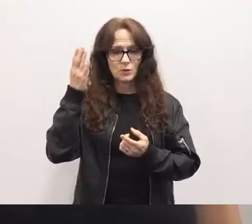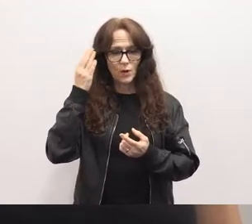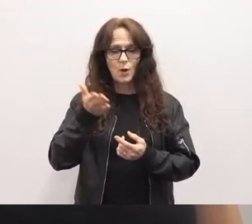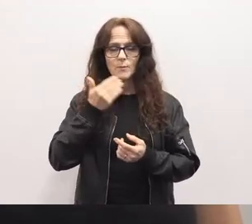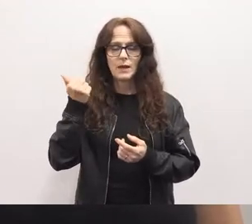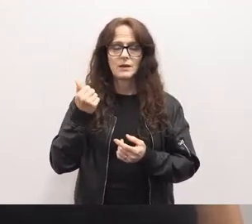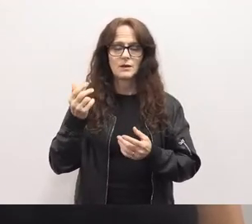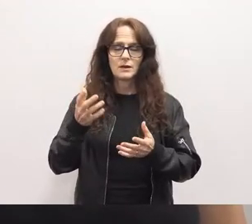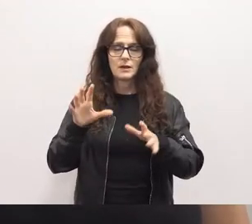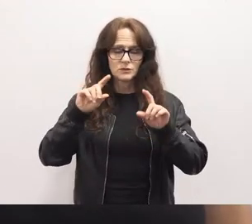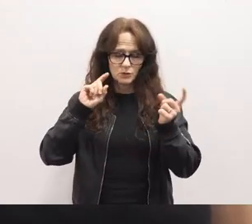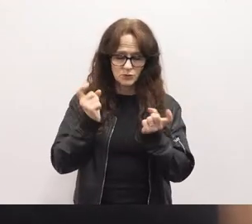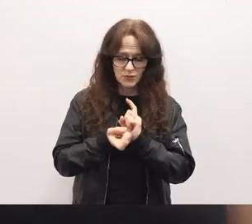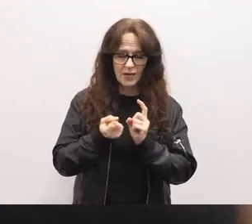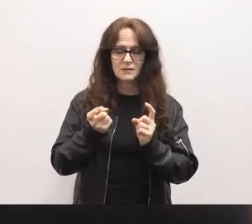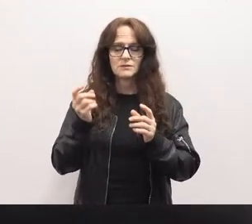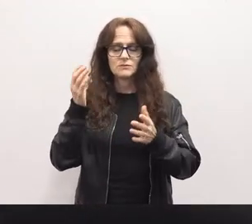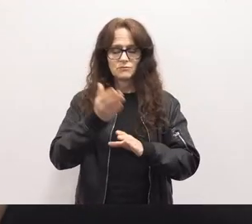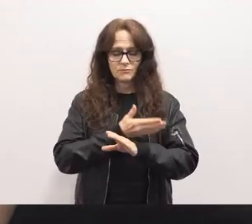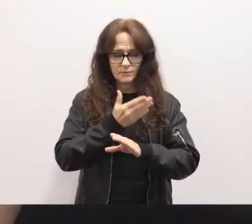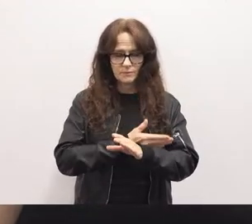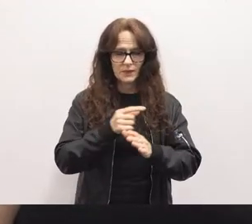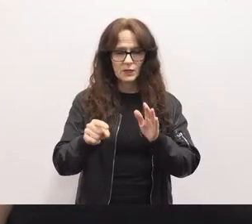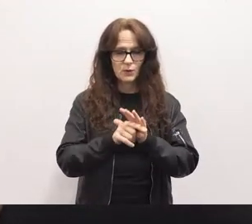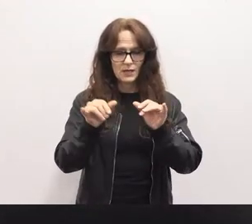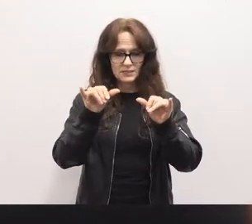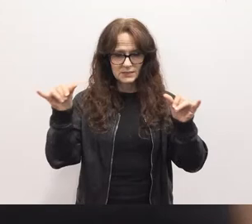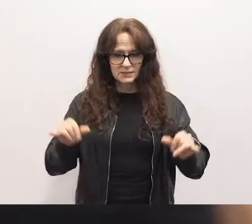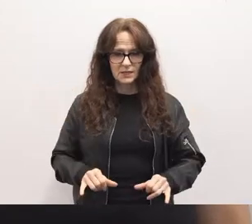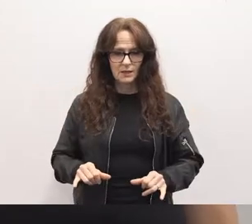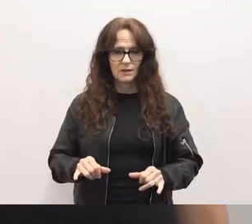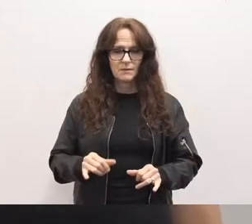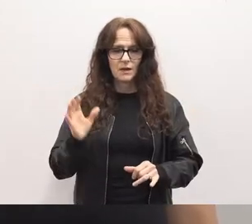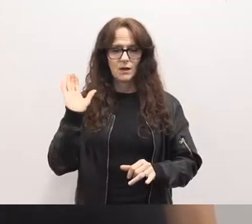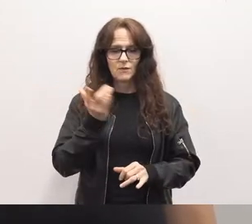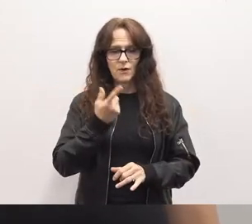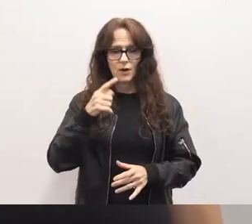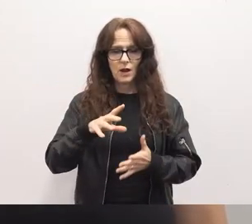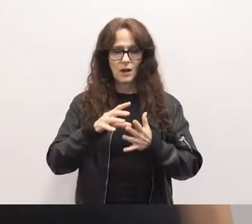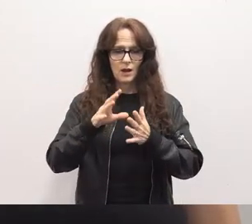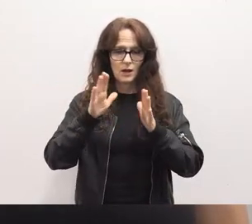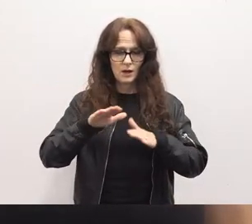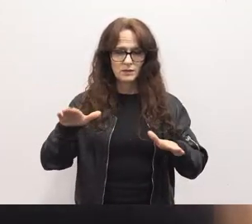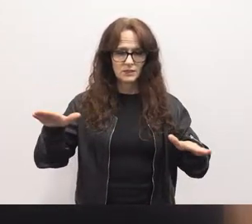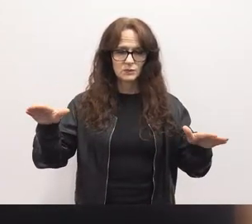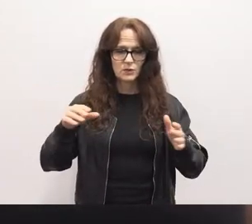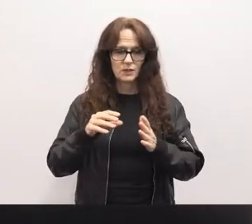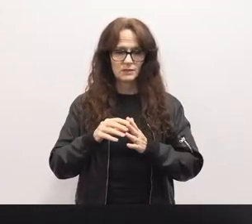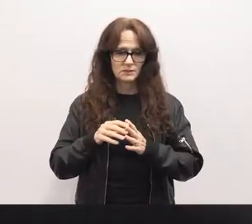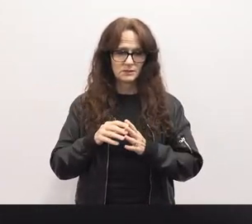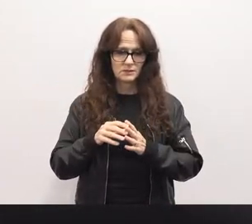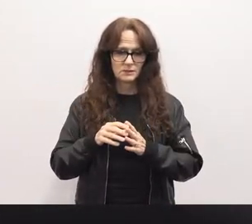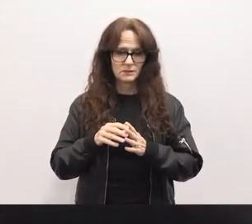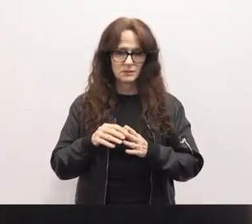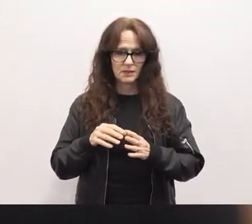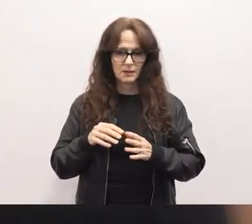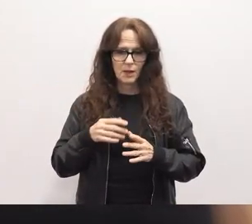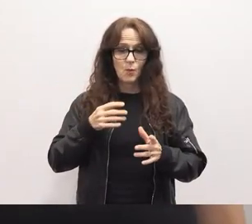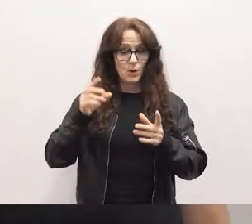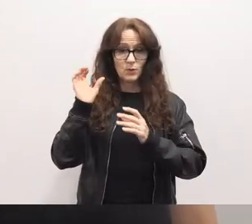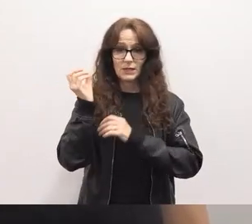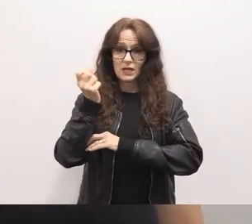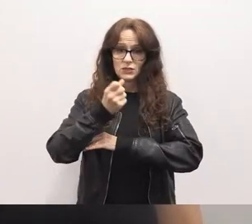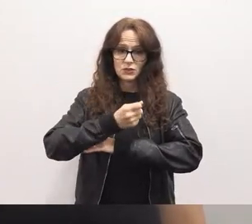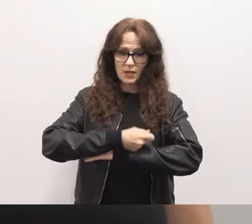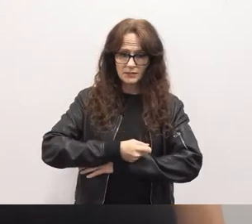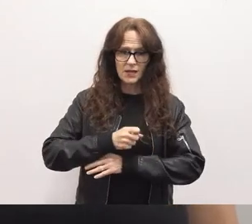the grading system for the betterment of our children's educations. When we were on shutdown, and we went quickly into distant learning, in one of staff